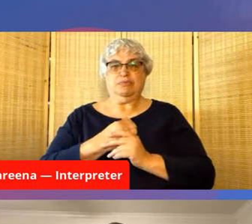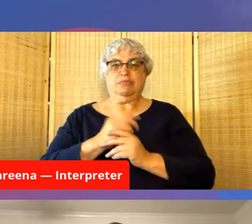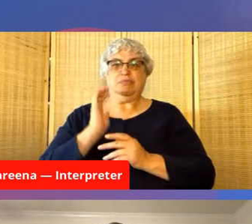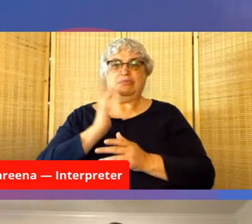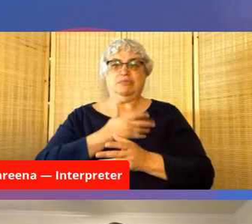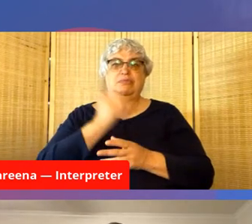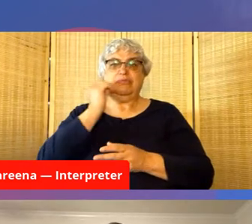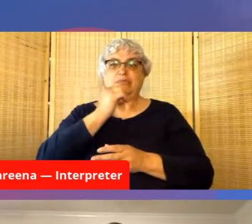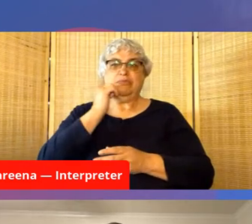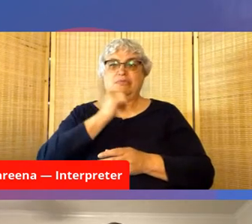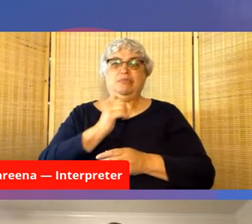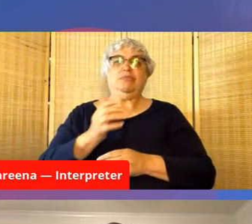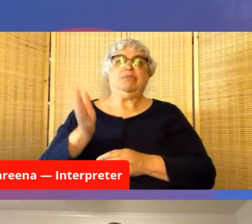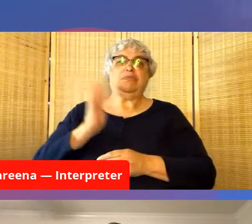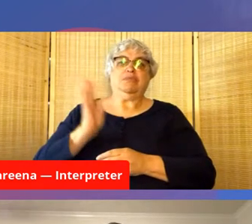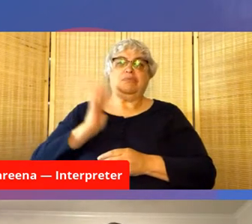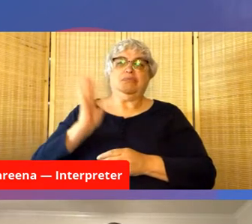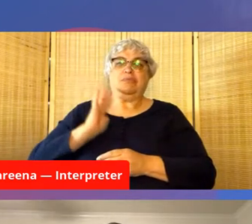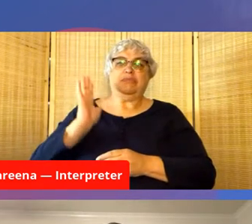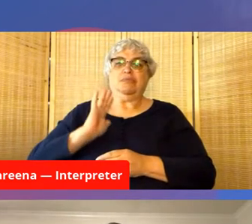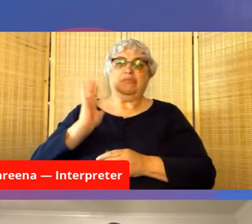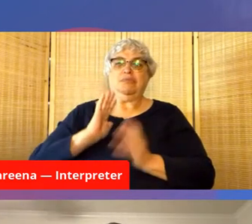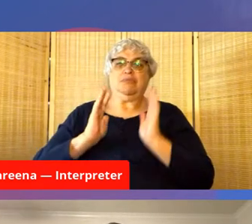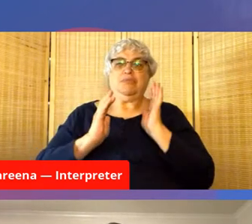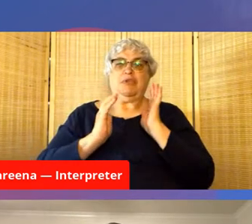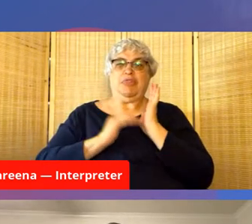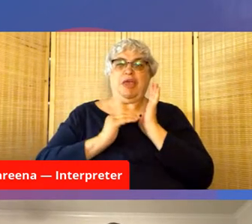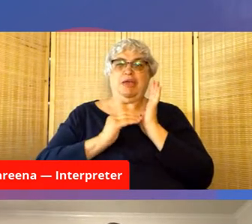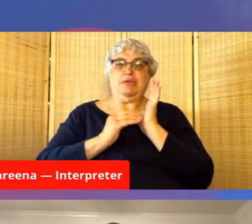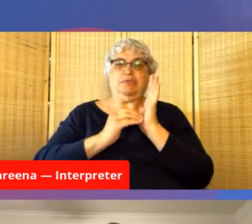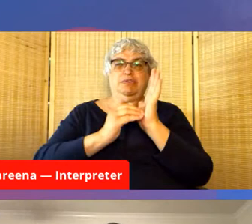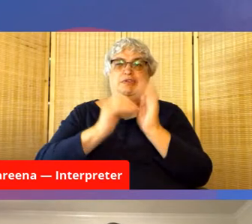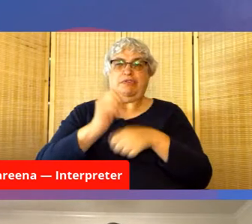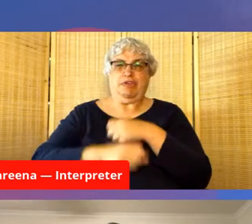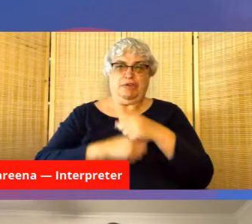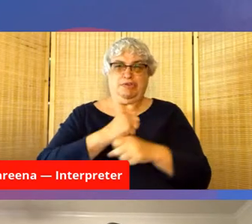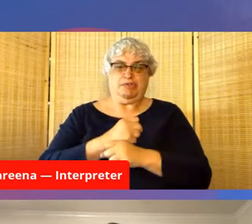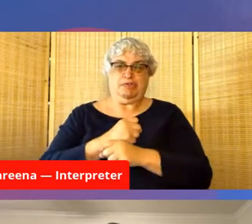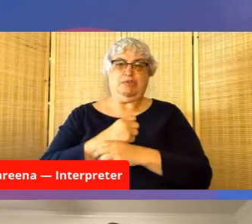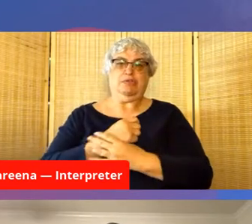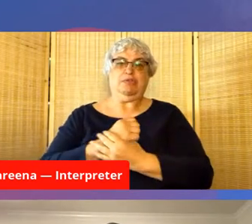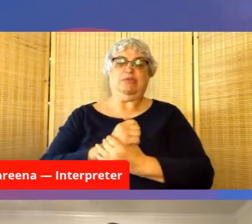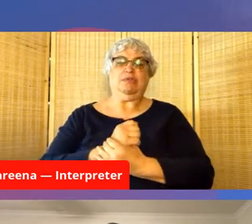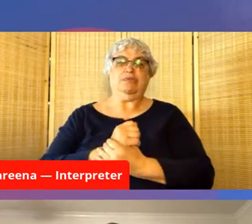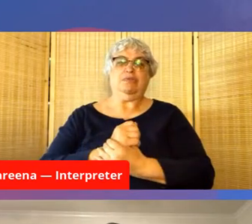it dates back to thousands of years. Okay. So now,